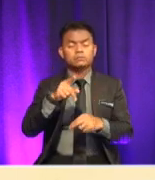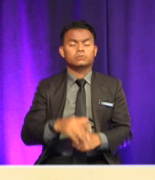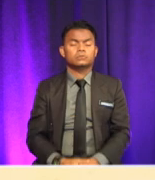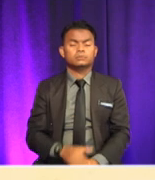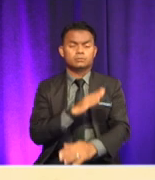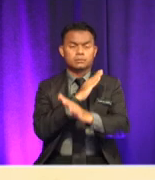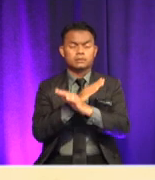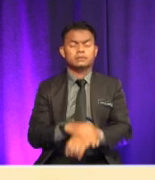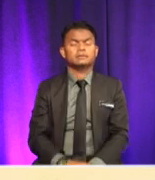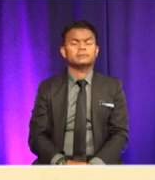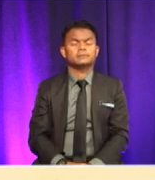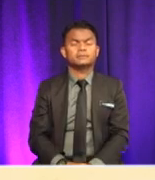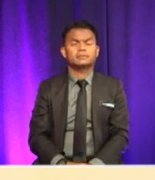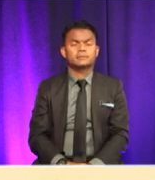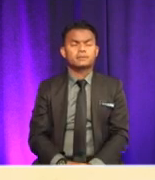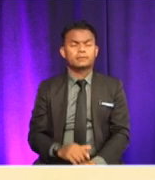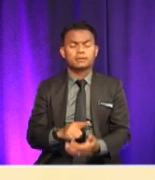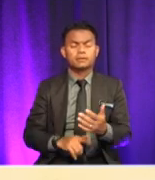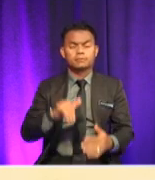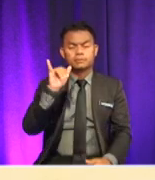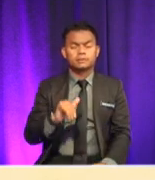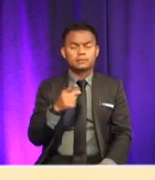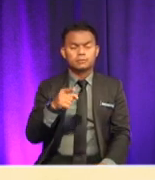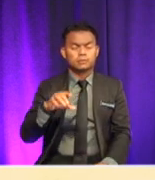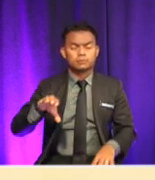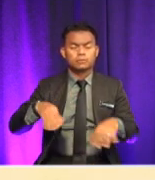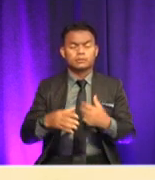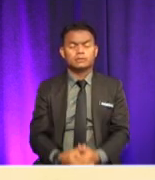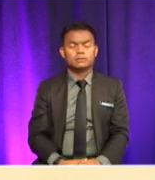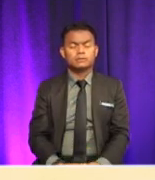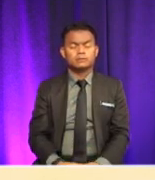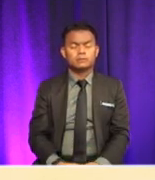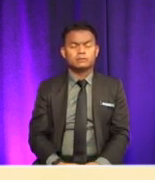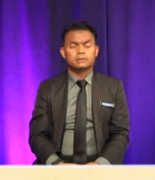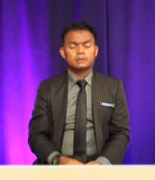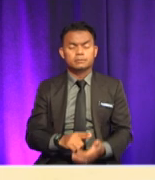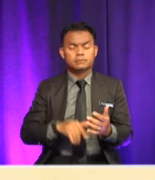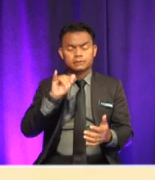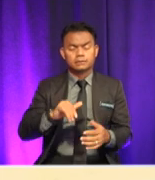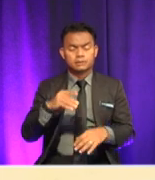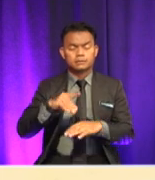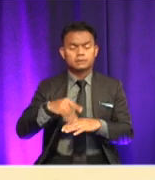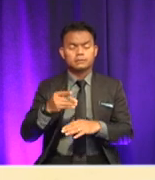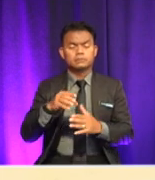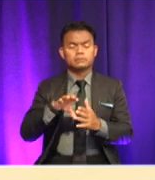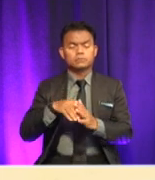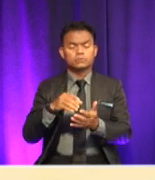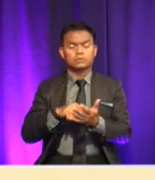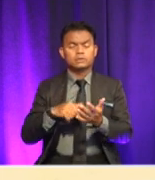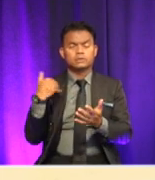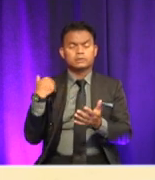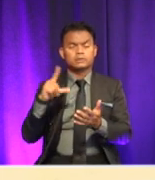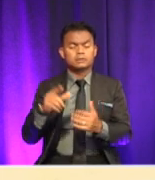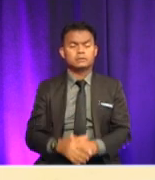she was interrogated and had physical discomfort. The reason why they have physical discomfort is to make her,